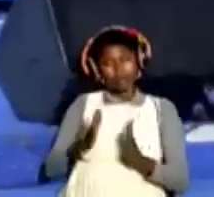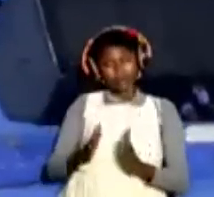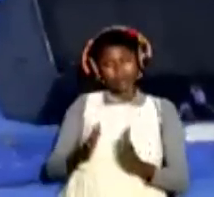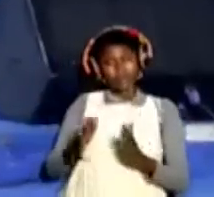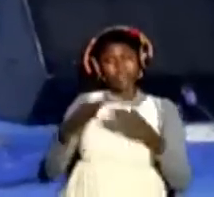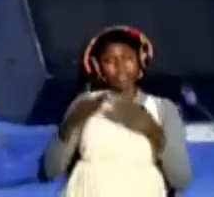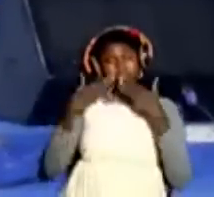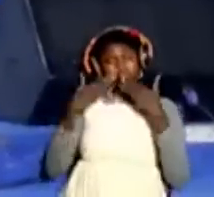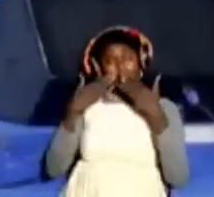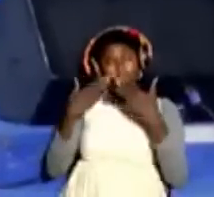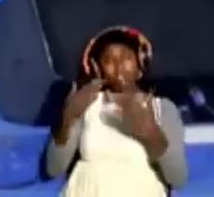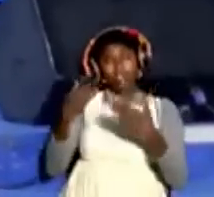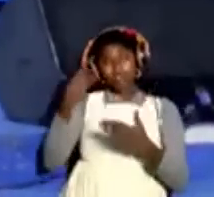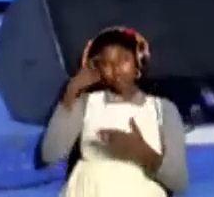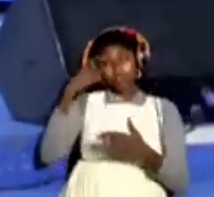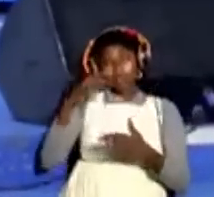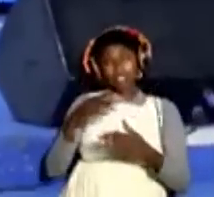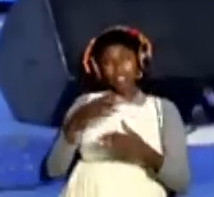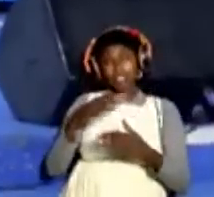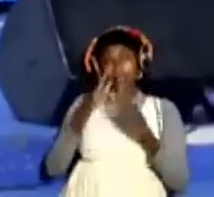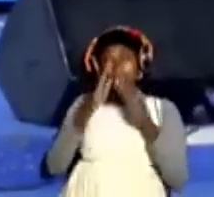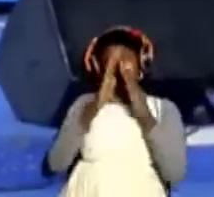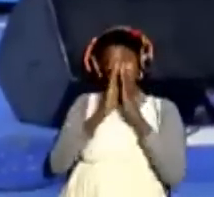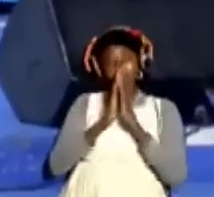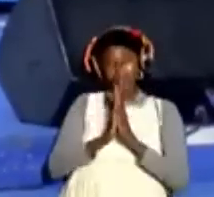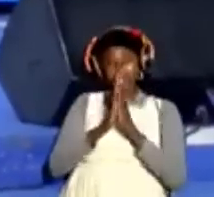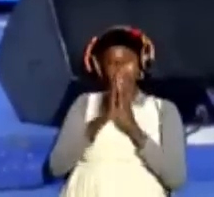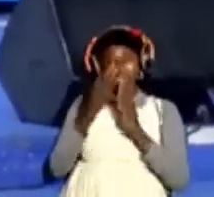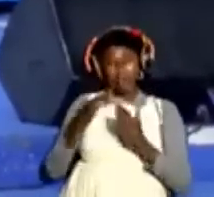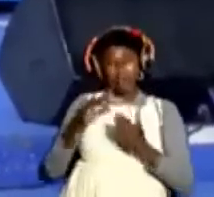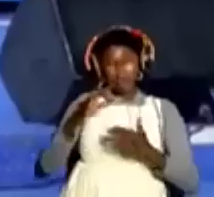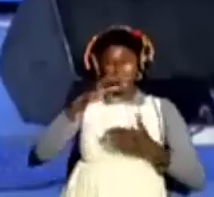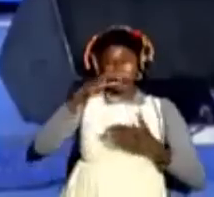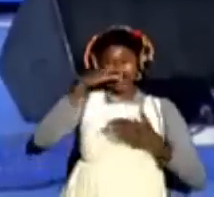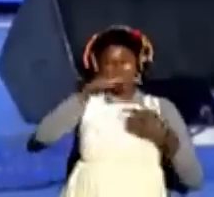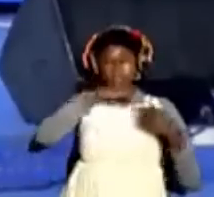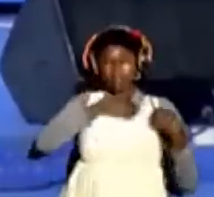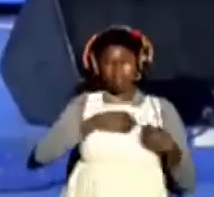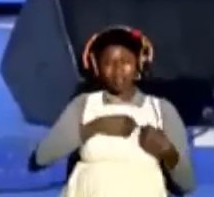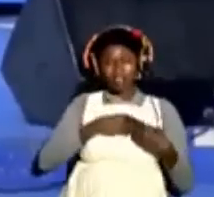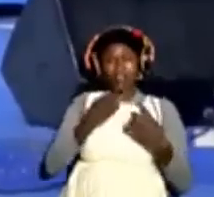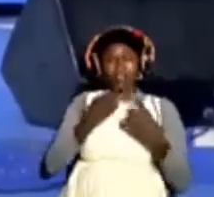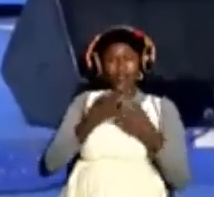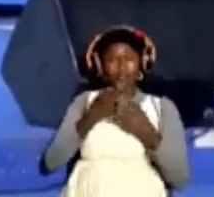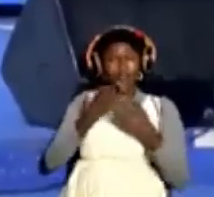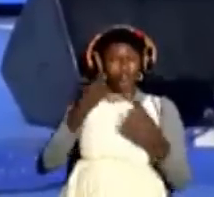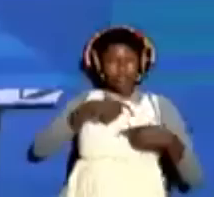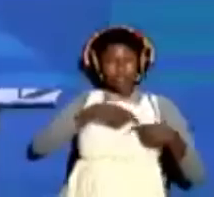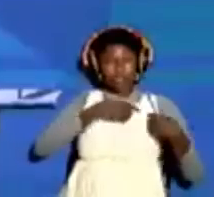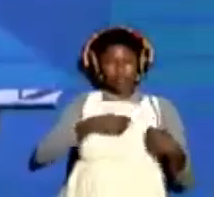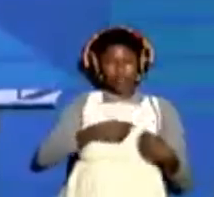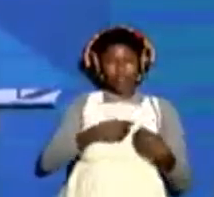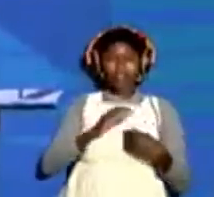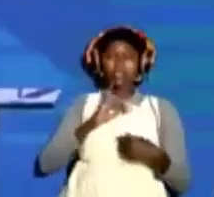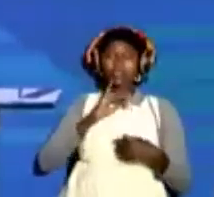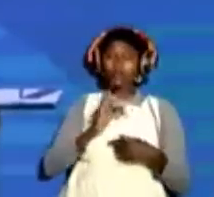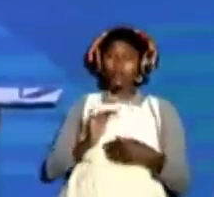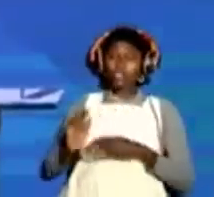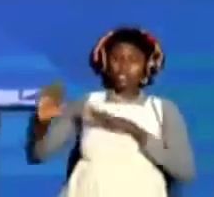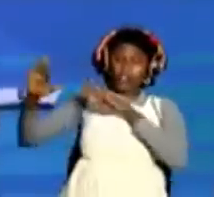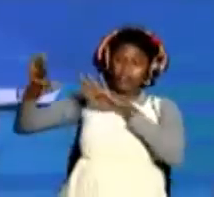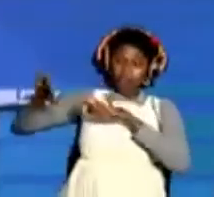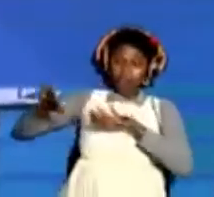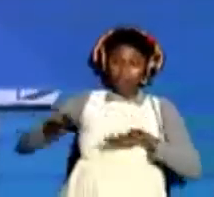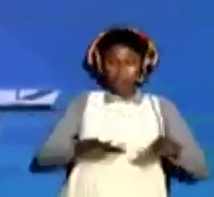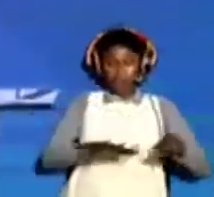Thank you for the cry of our hearts. That out of the belly, out of our belly shall flow rivers